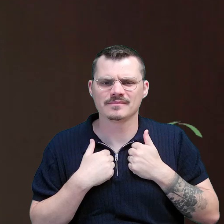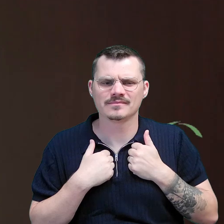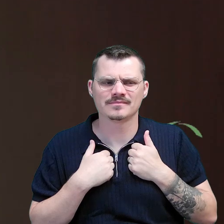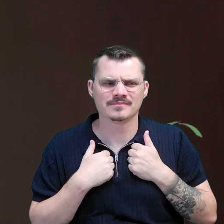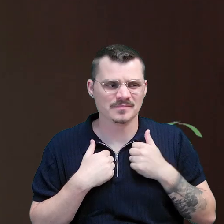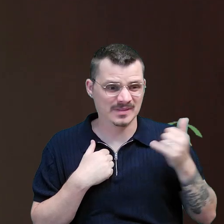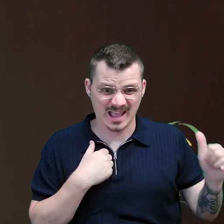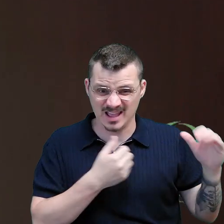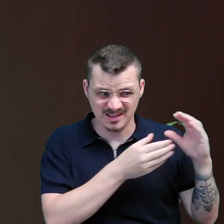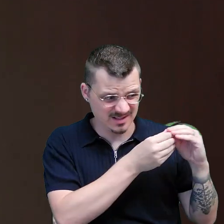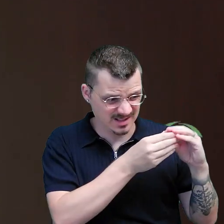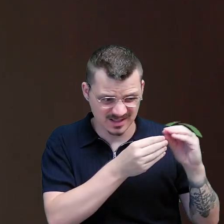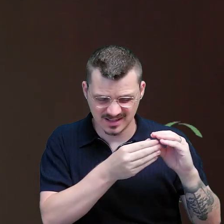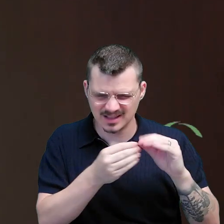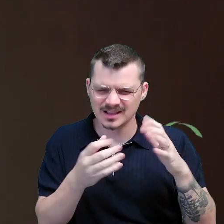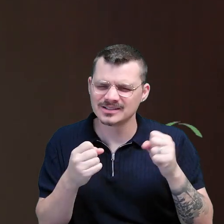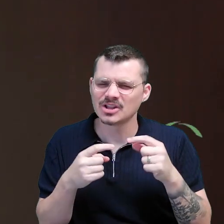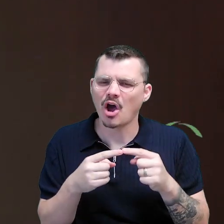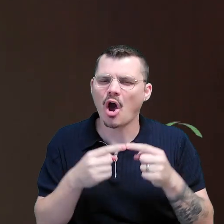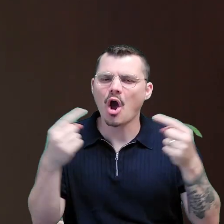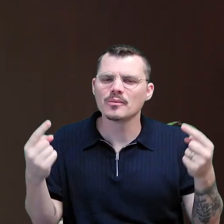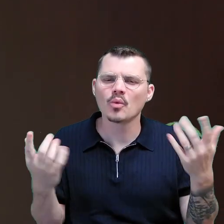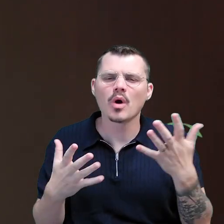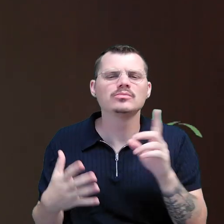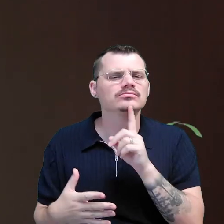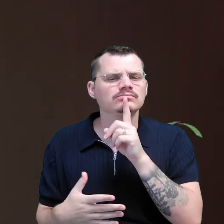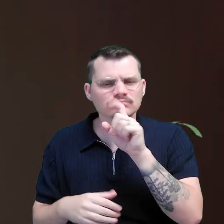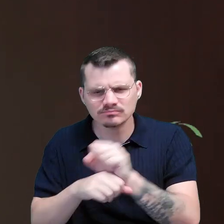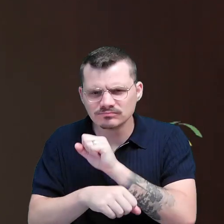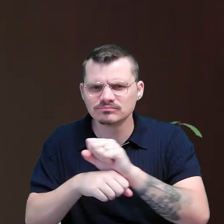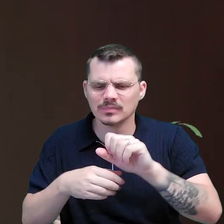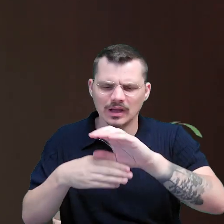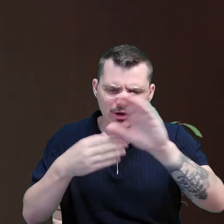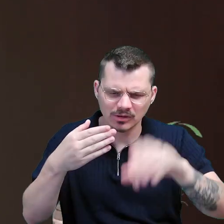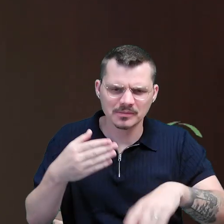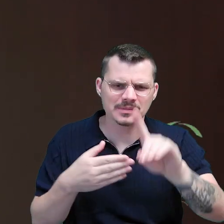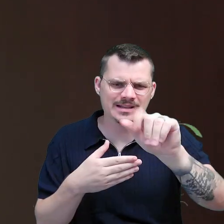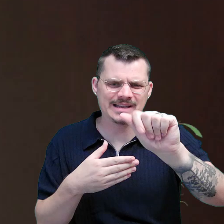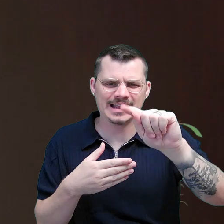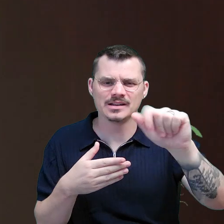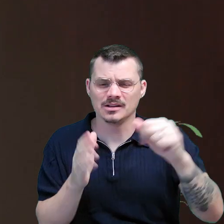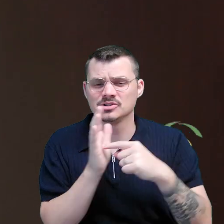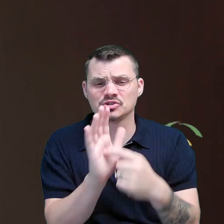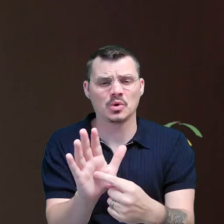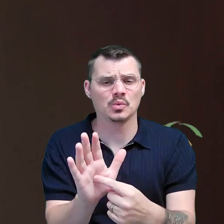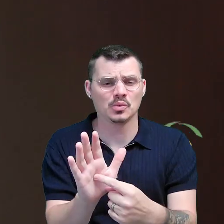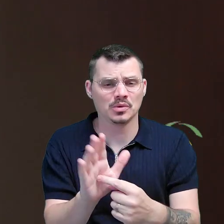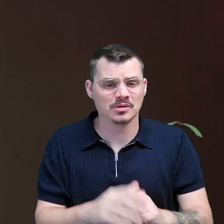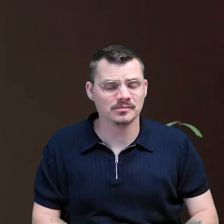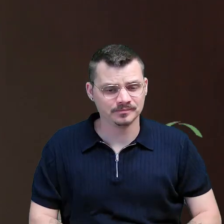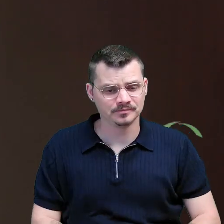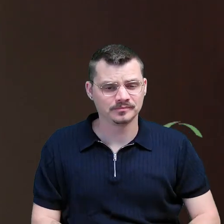pretty much the opposite of what the real outcomes data and evidence show.